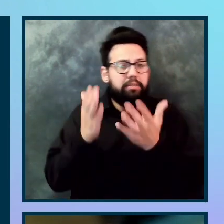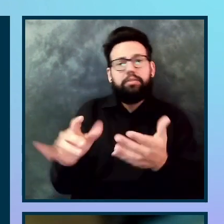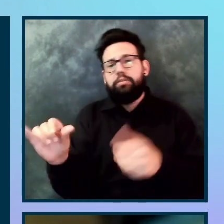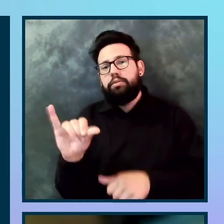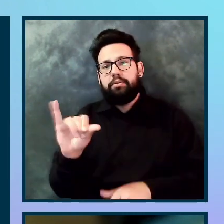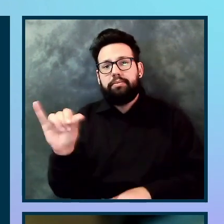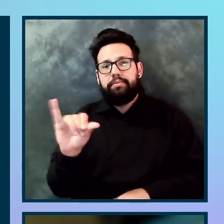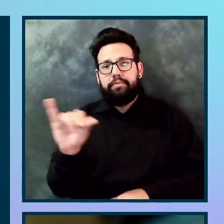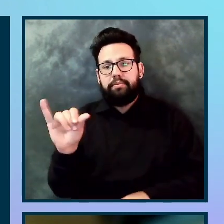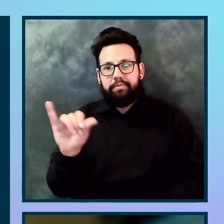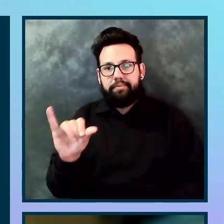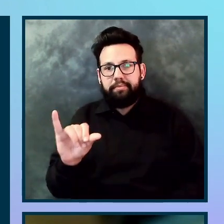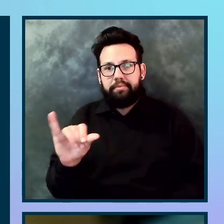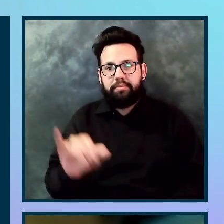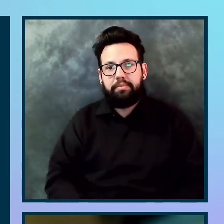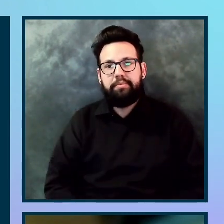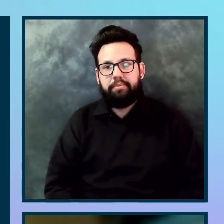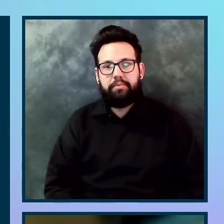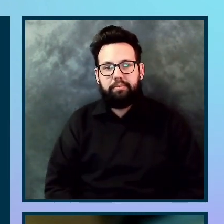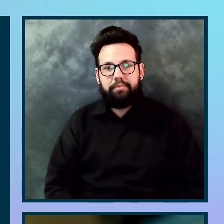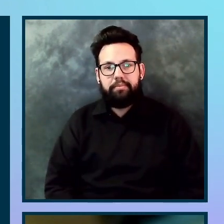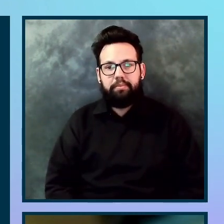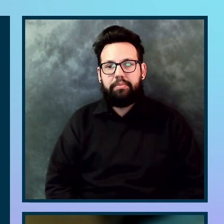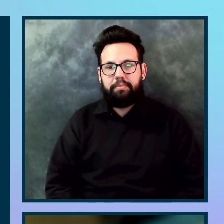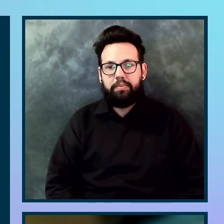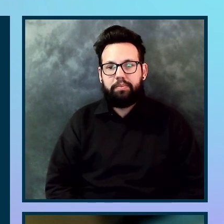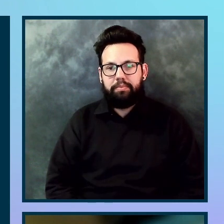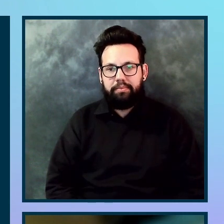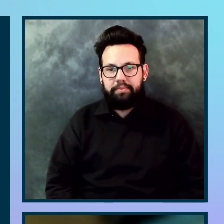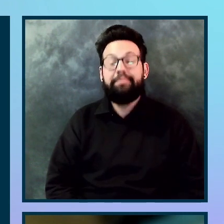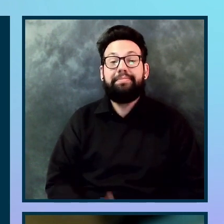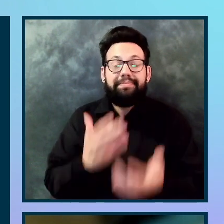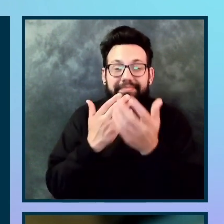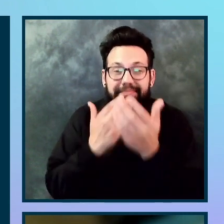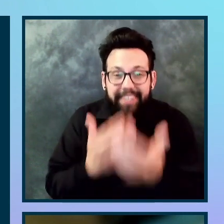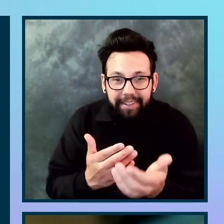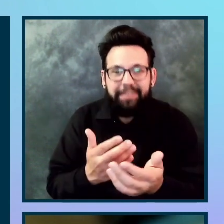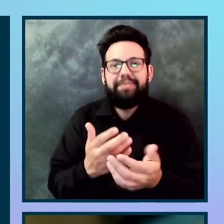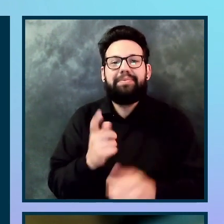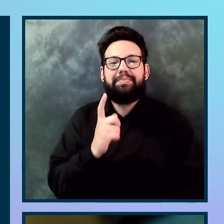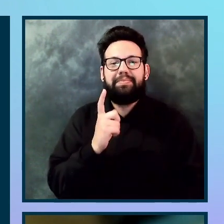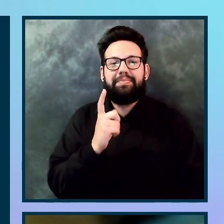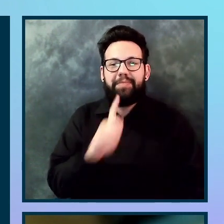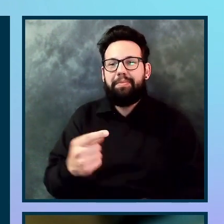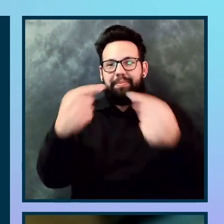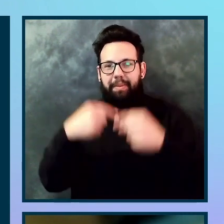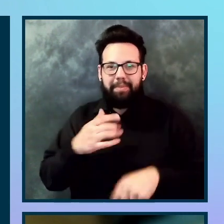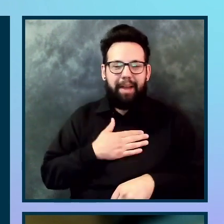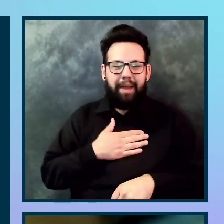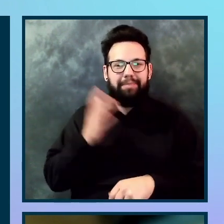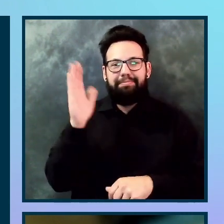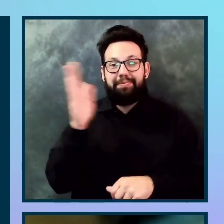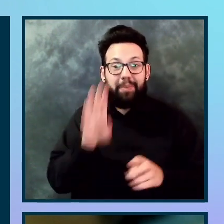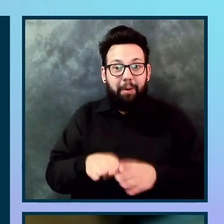bits of augmented and virtual reality accessibility today. So thank you all for coming to my talk, and I will